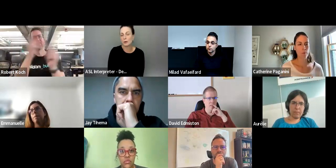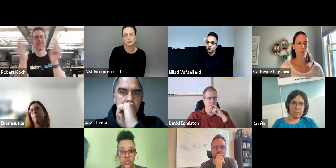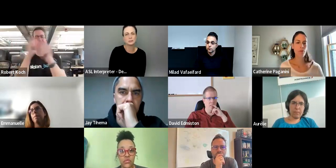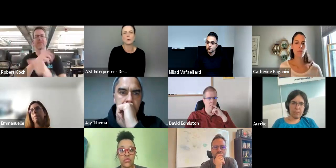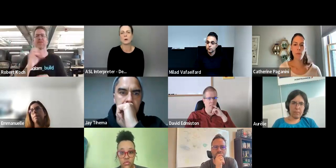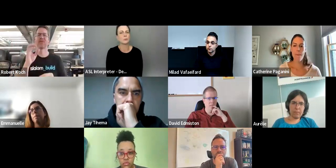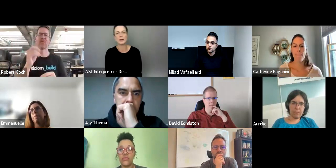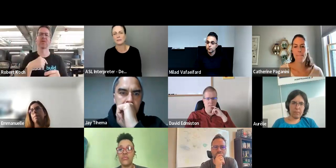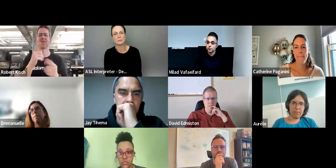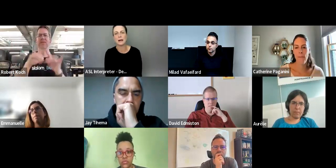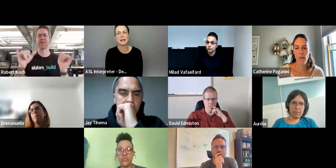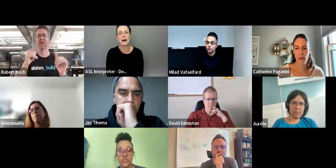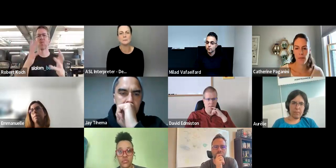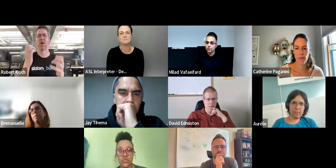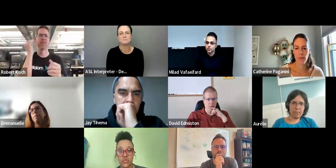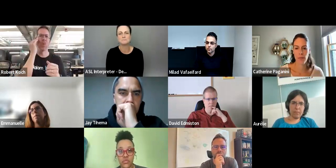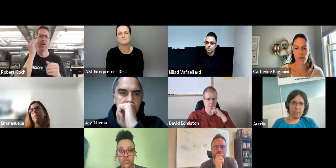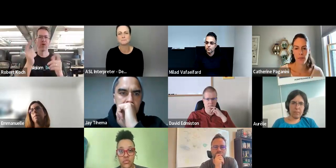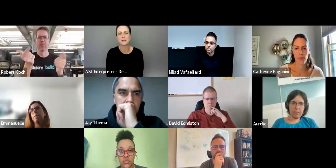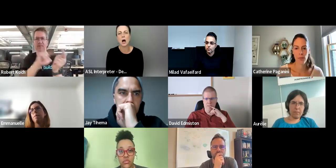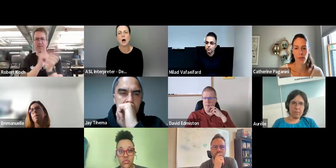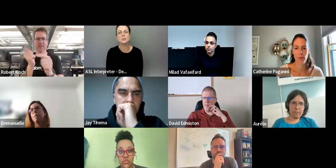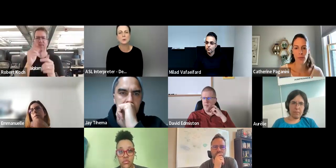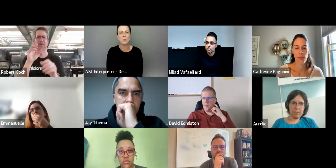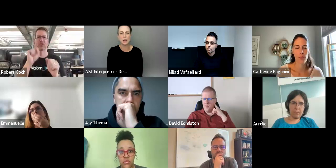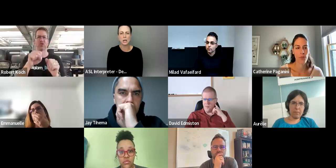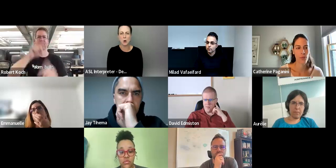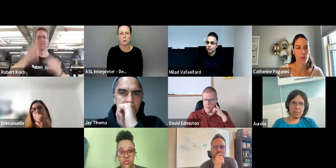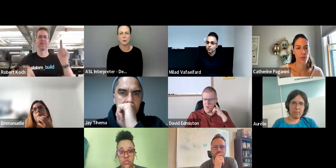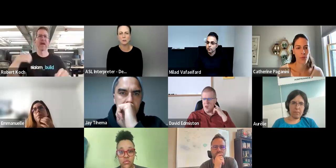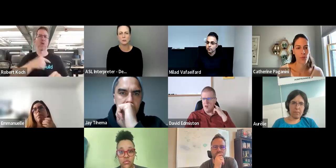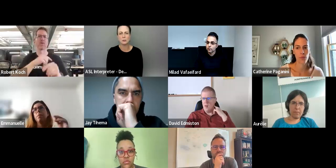some others or whatever. But also